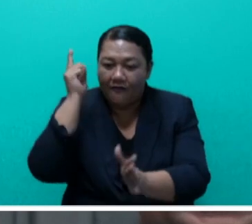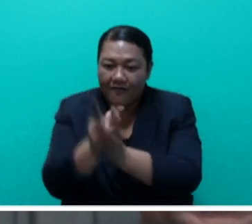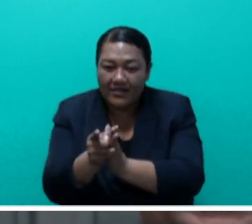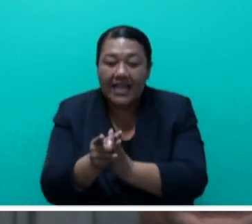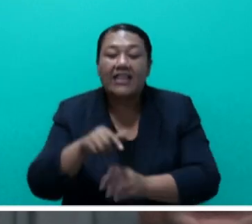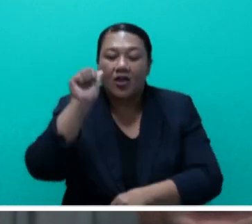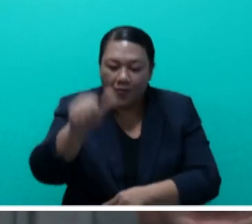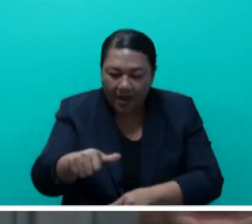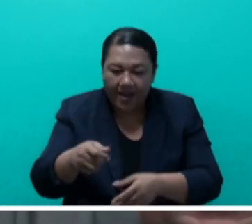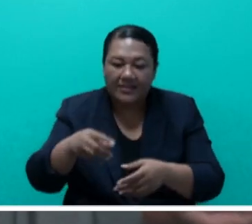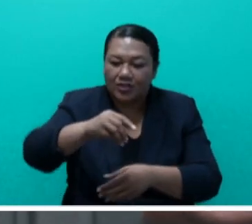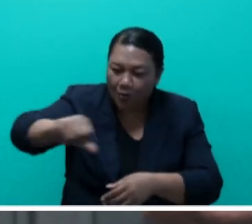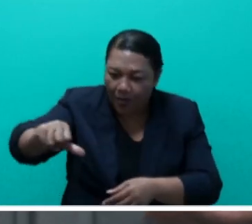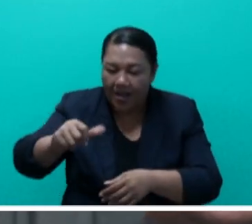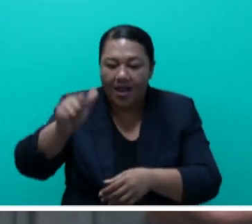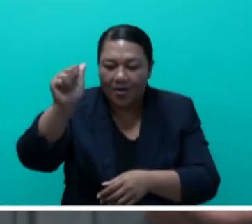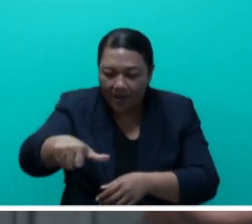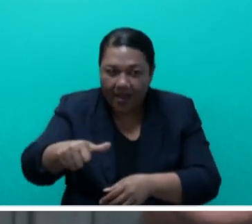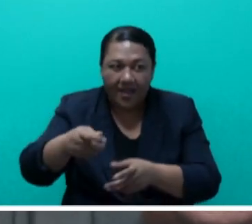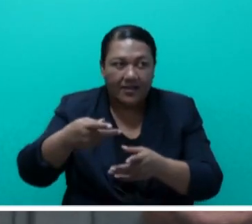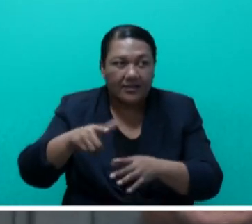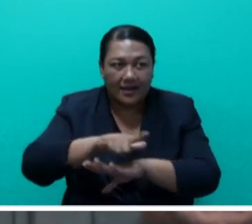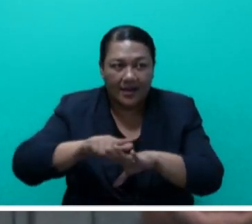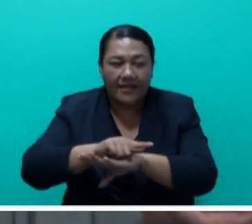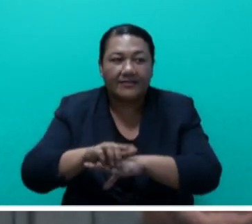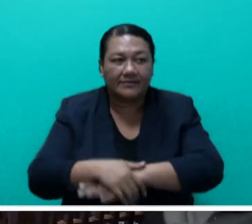to be utilized in other species. Thank you, Honorable Speaker, sir.